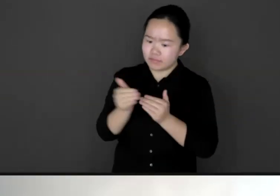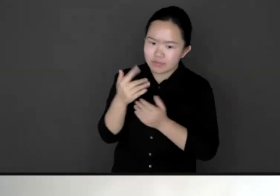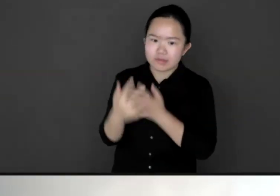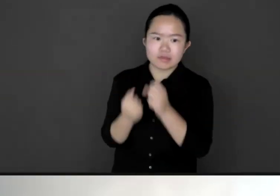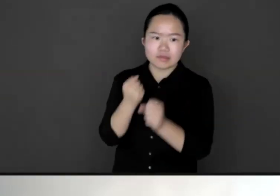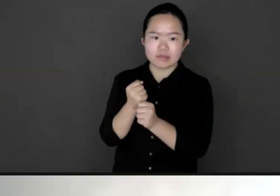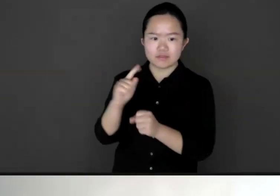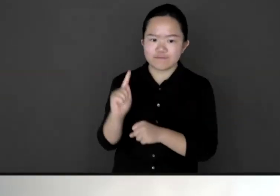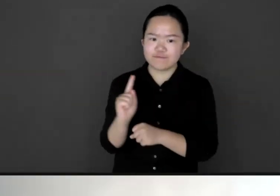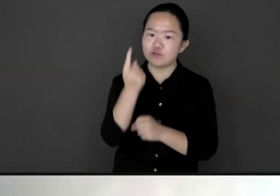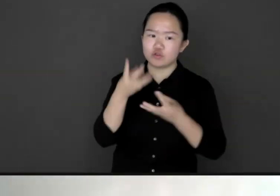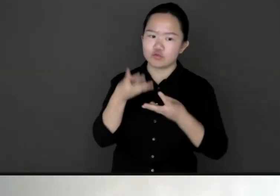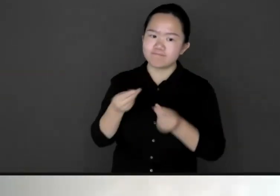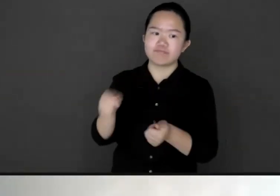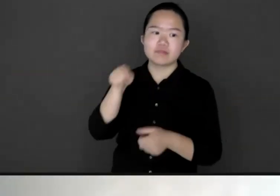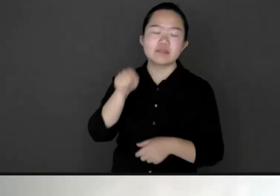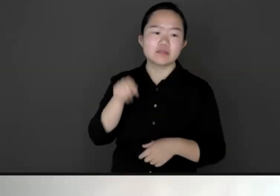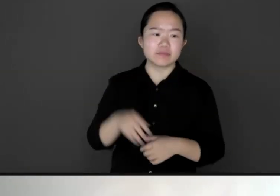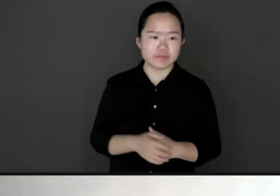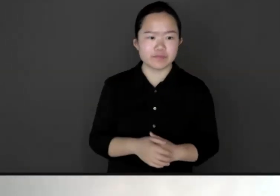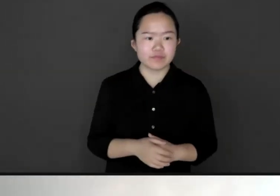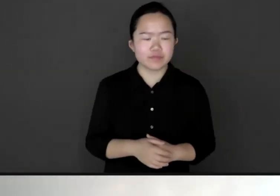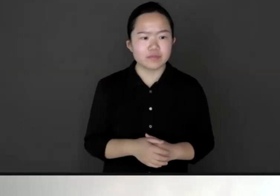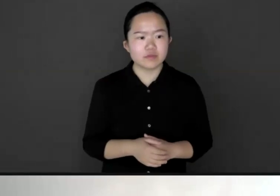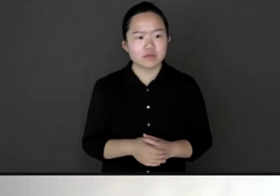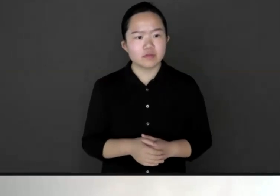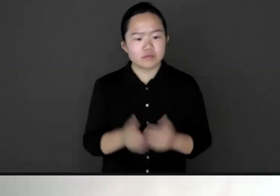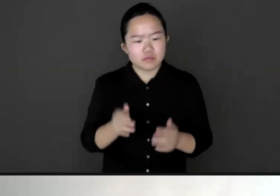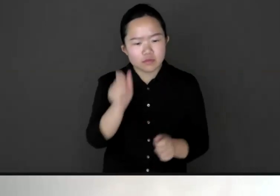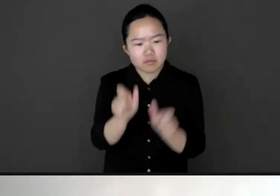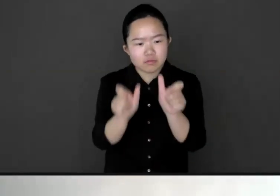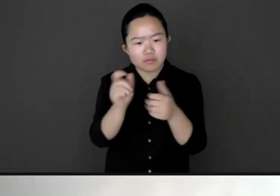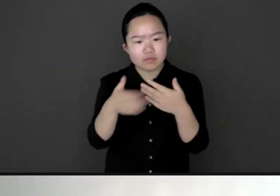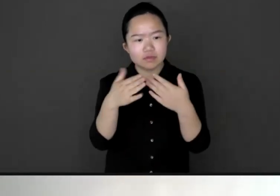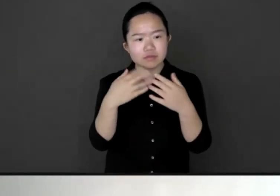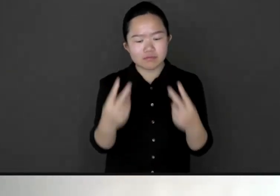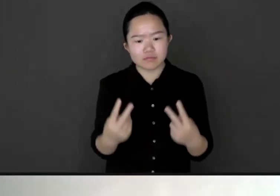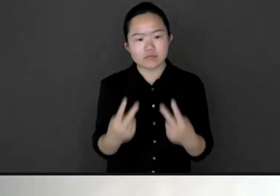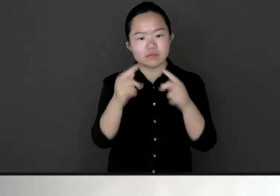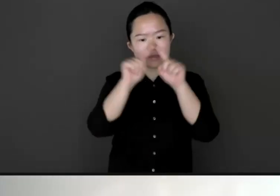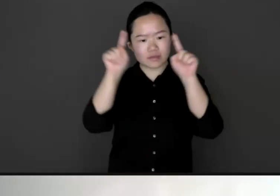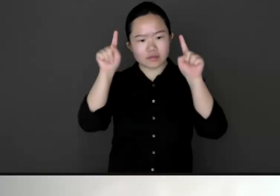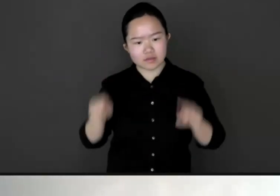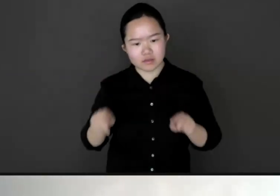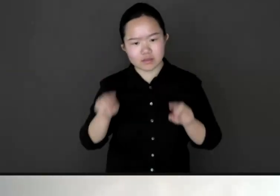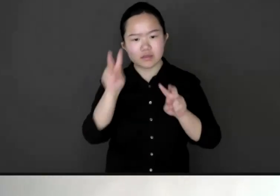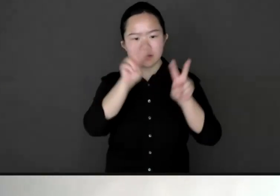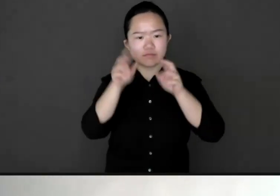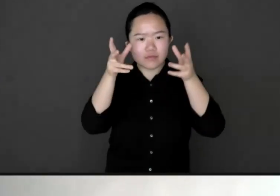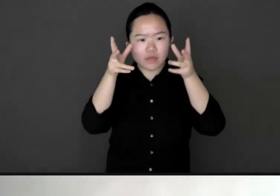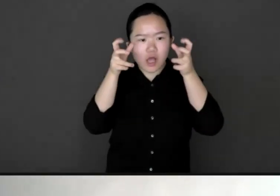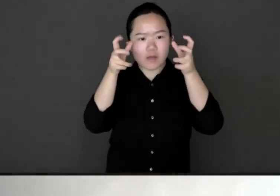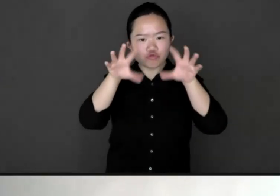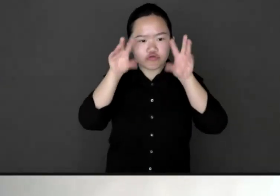essentially it's easier for people to see in our products where to make things accessible, how to make things accessible, and we're putting more visibility